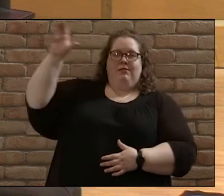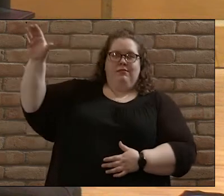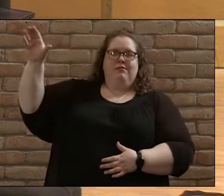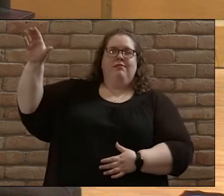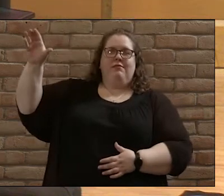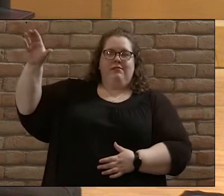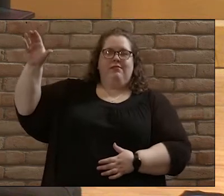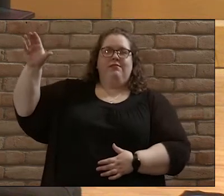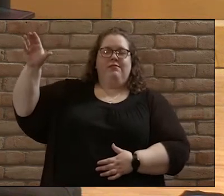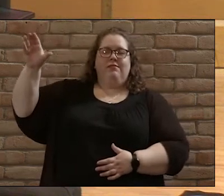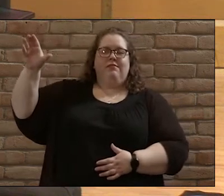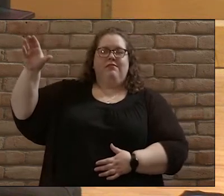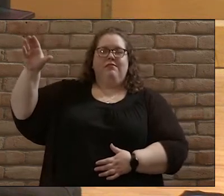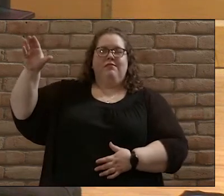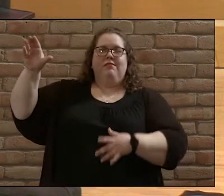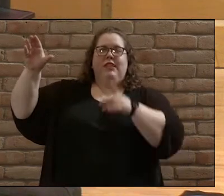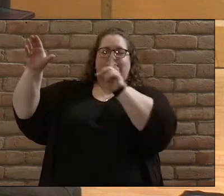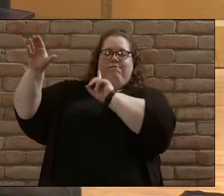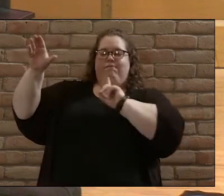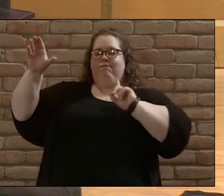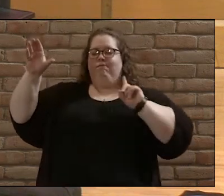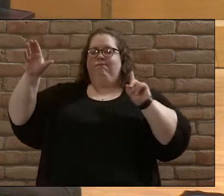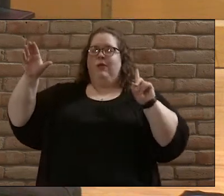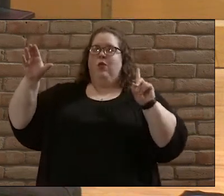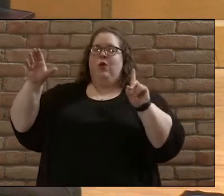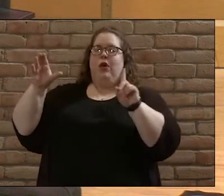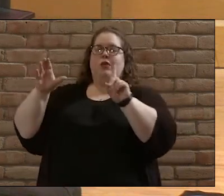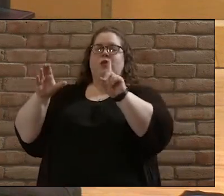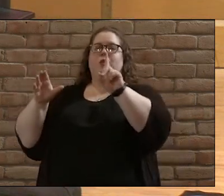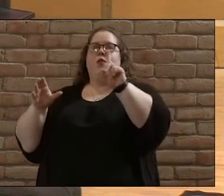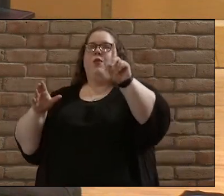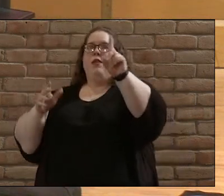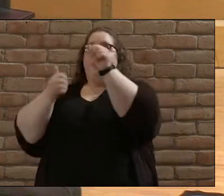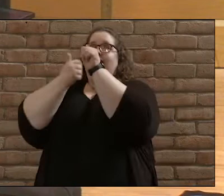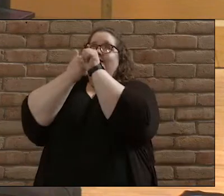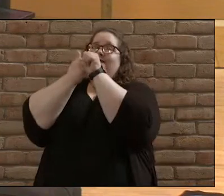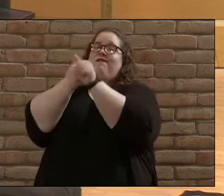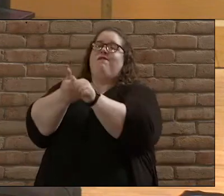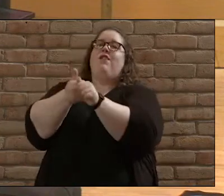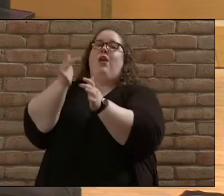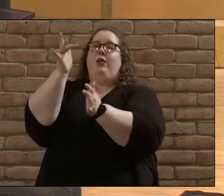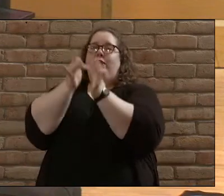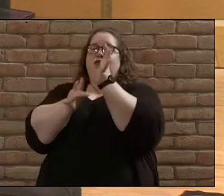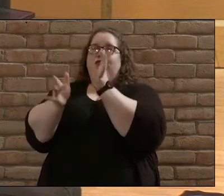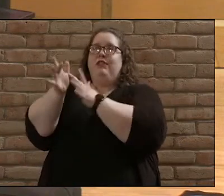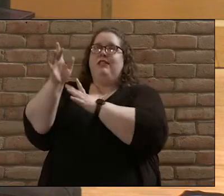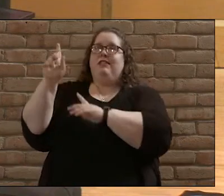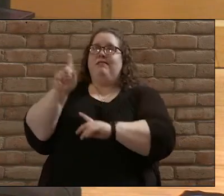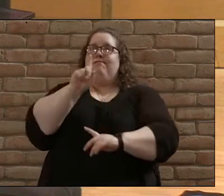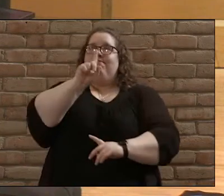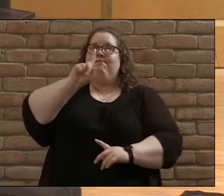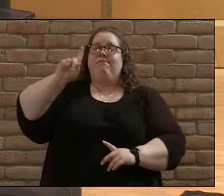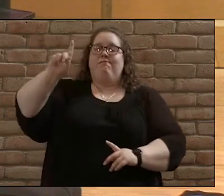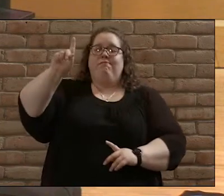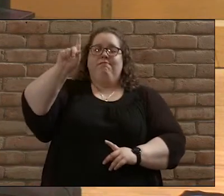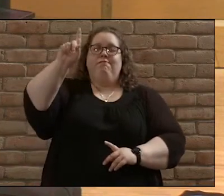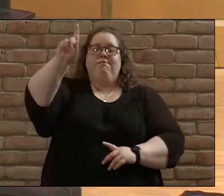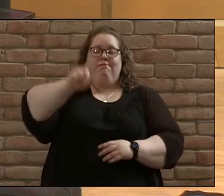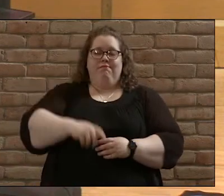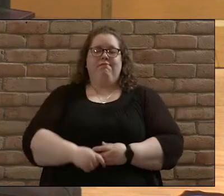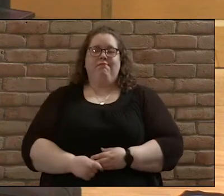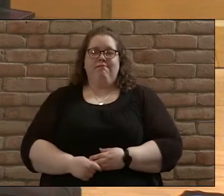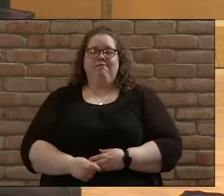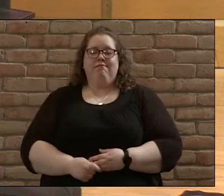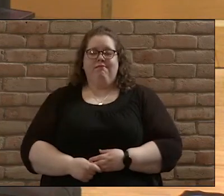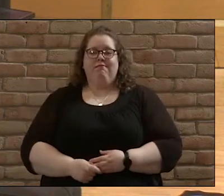cross, and we walked away from the cross following in the footsteps of Jesus. And